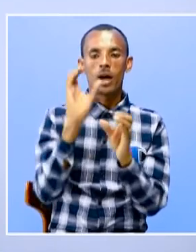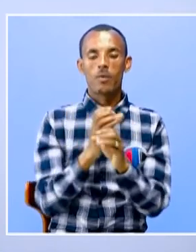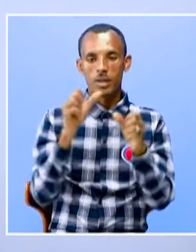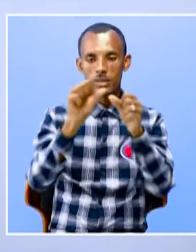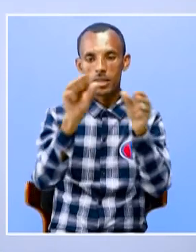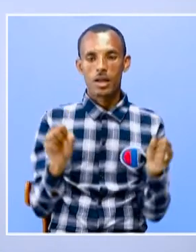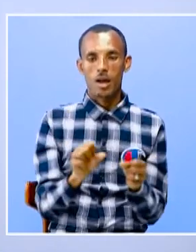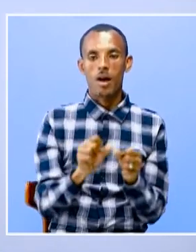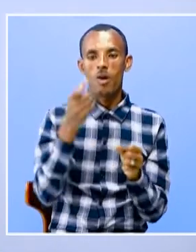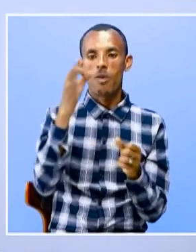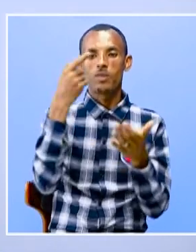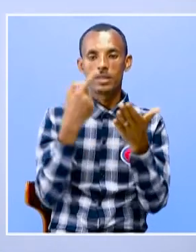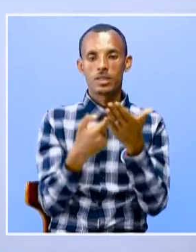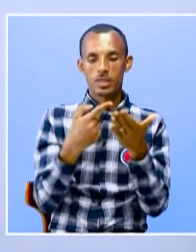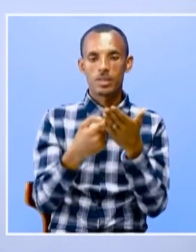this triangle?